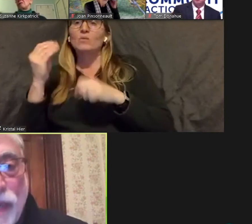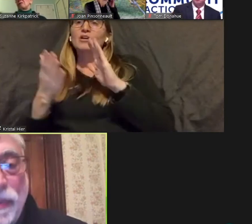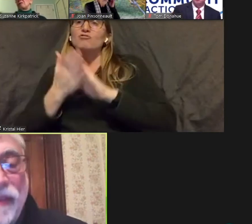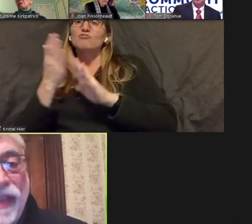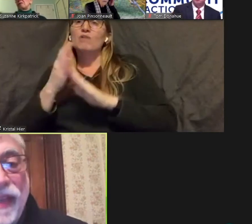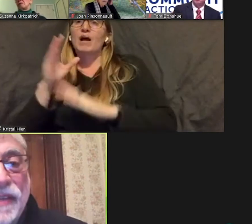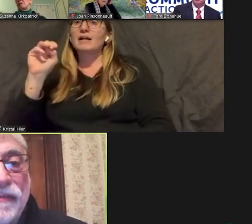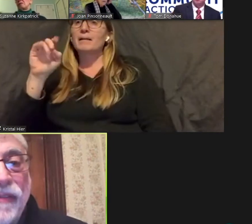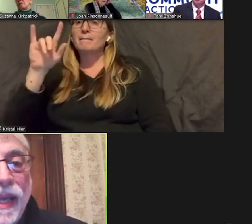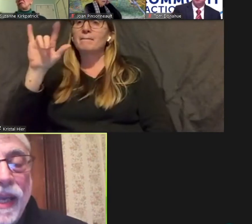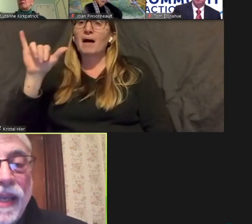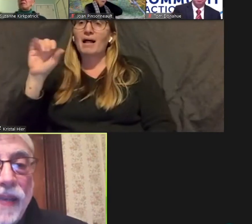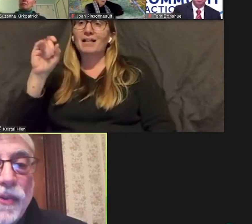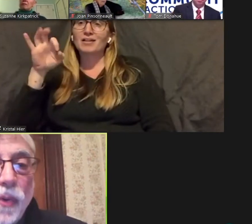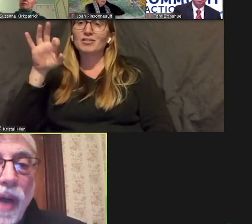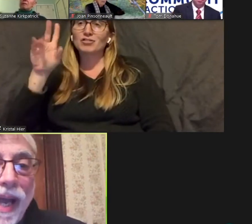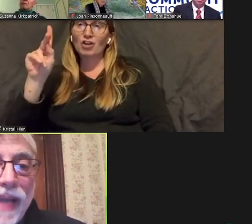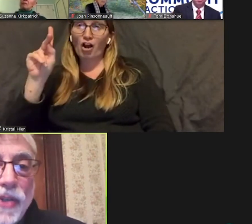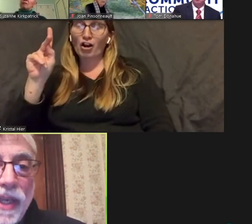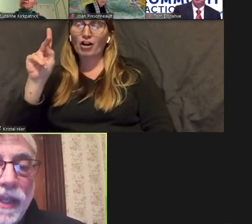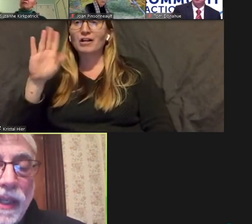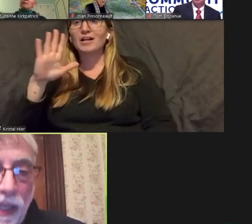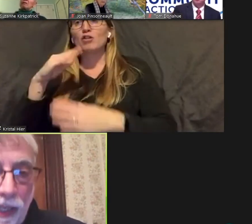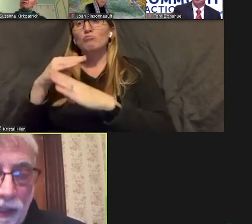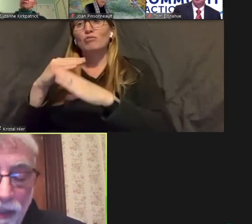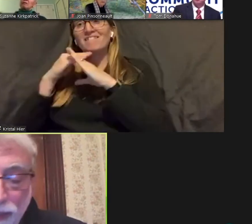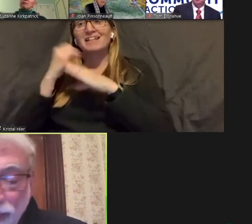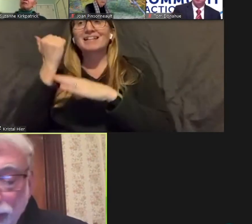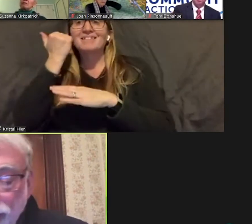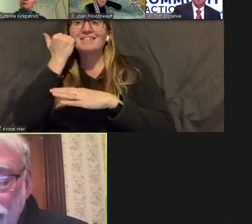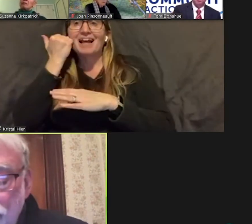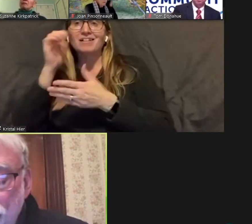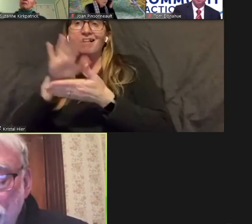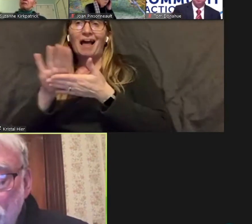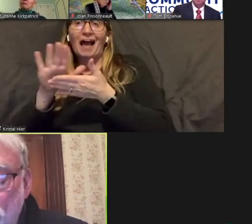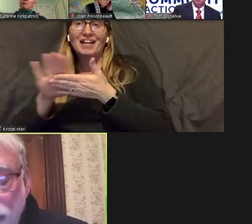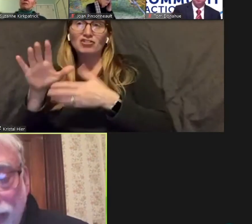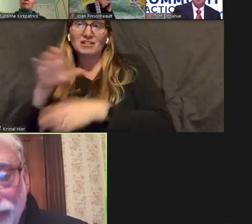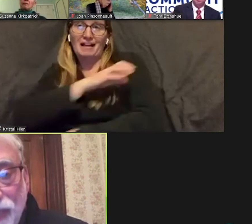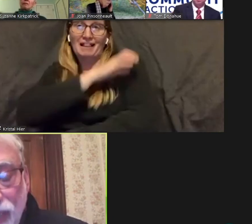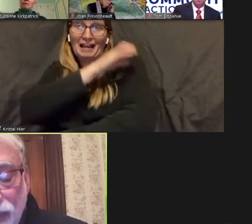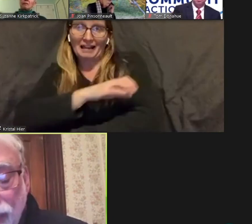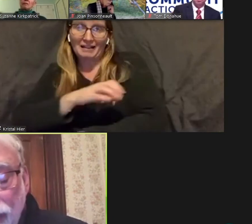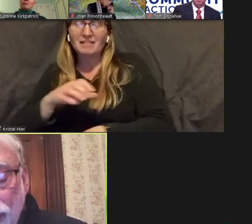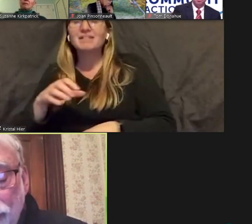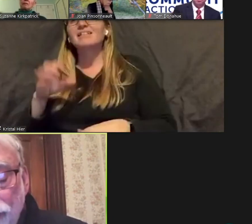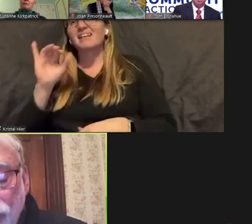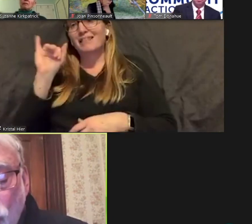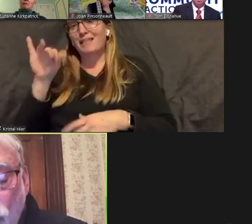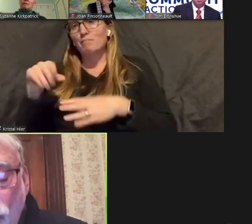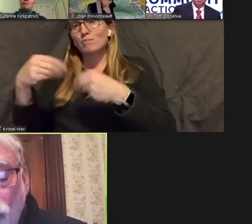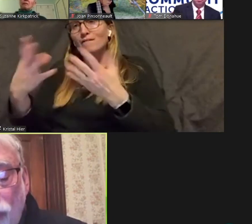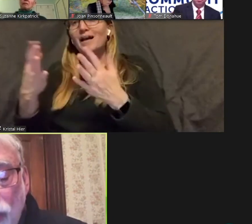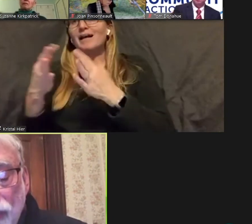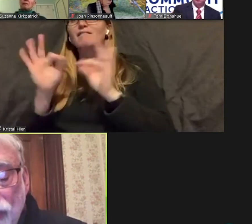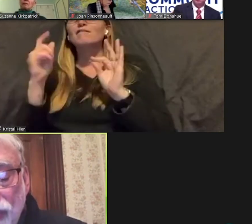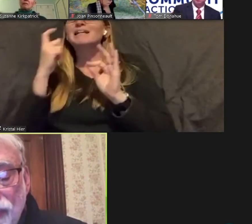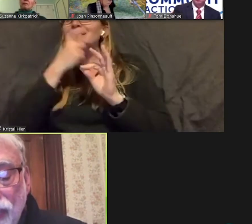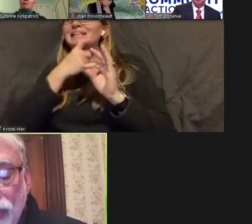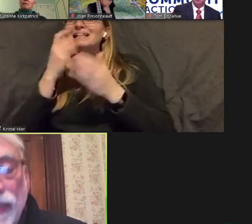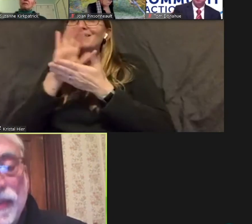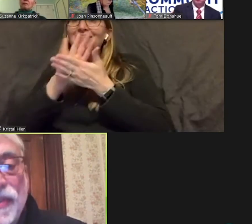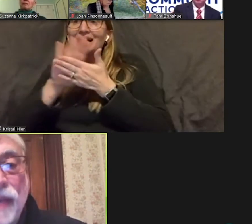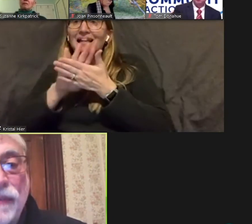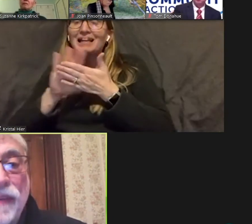Molly Stark Preventive Dental Hygiene Clinic that provides teeth cleaning, oral varnish